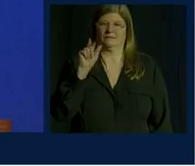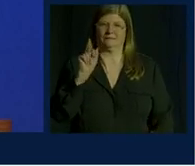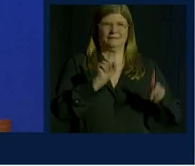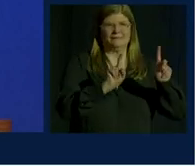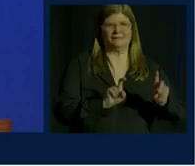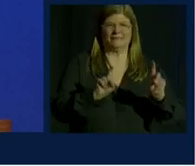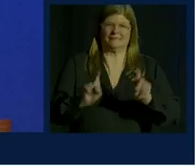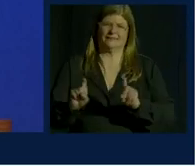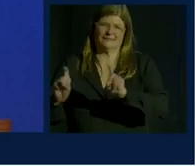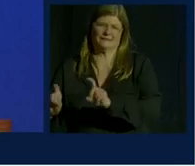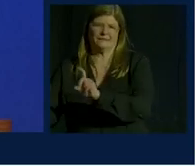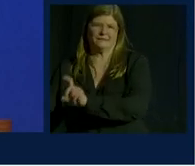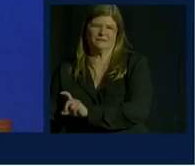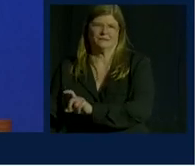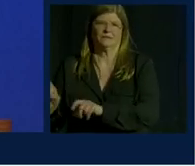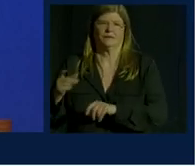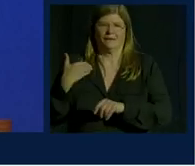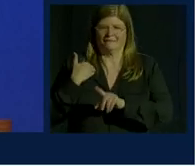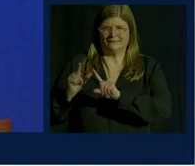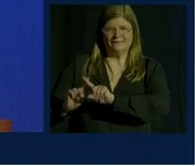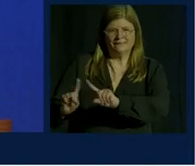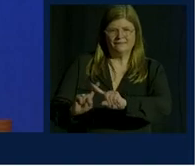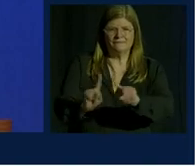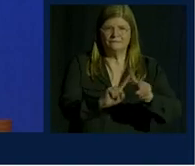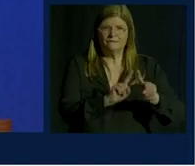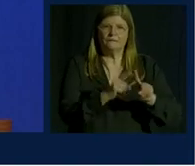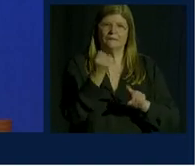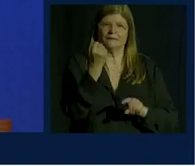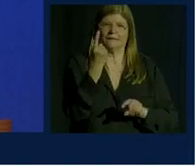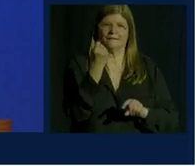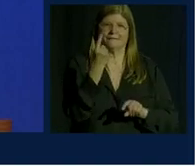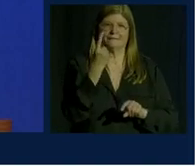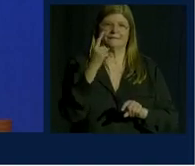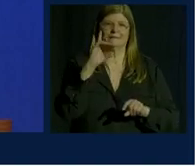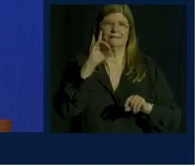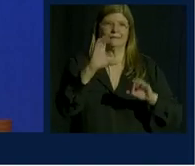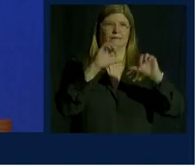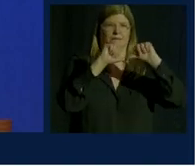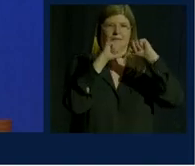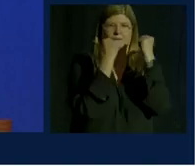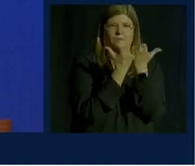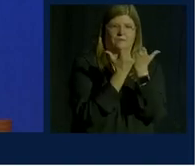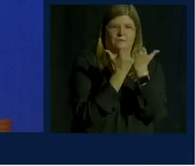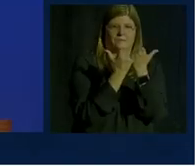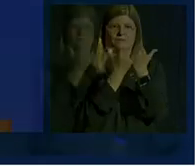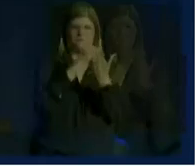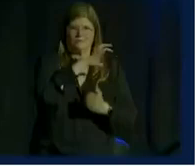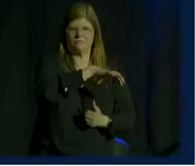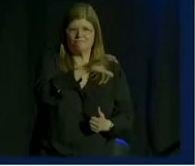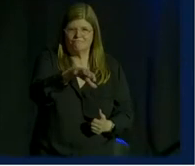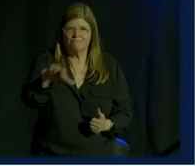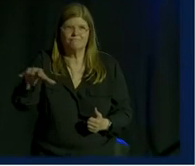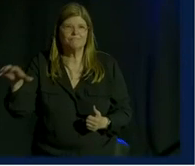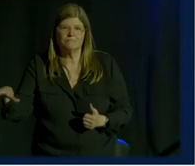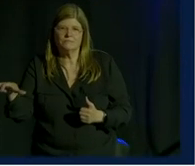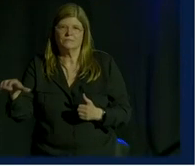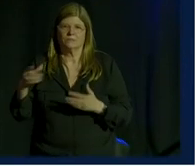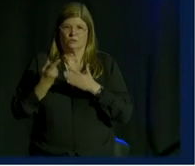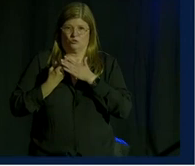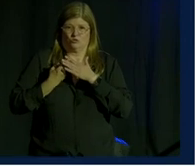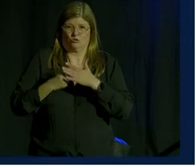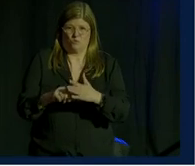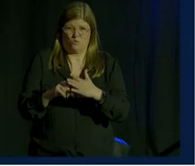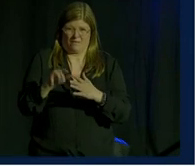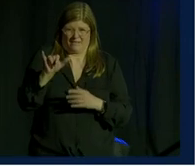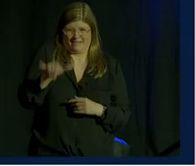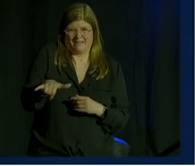by 11 DC government agencies. We'll formally launch the site in the coming months, and we look forward to adding another